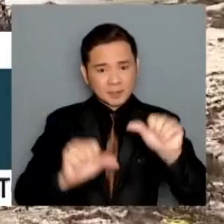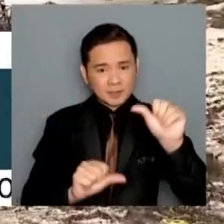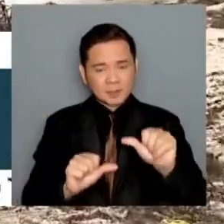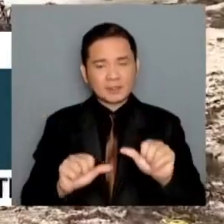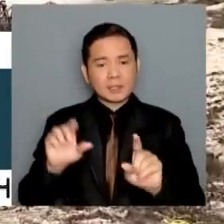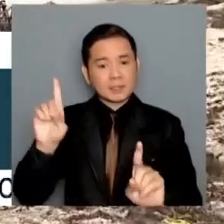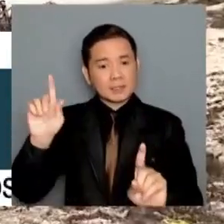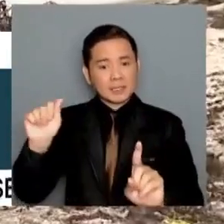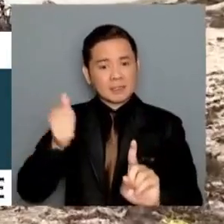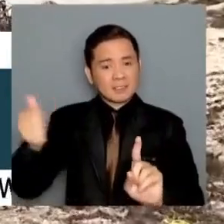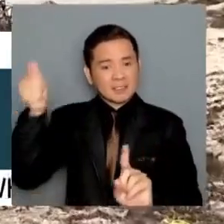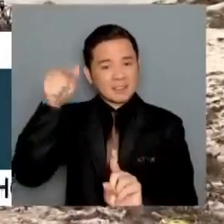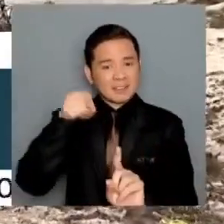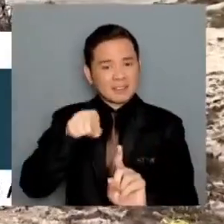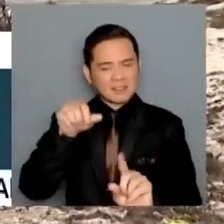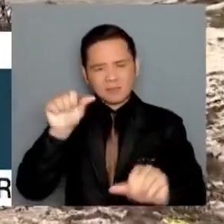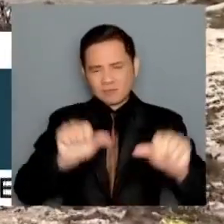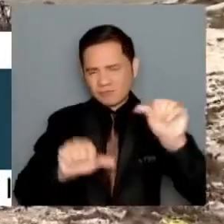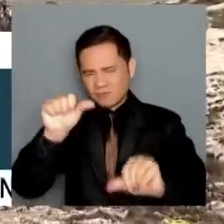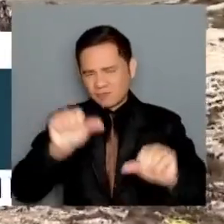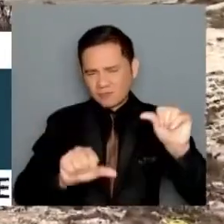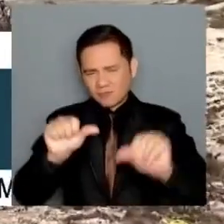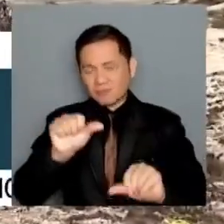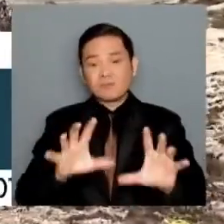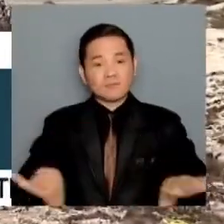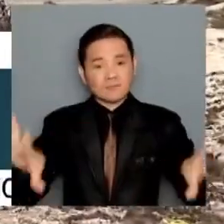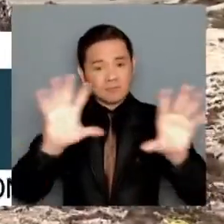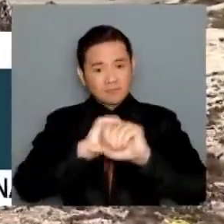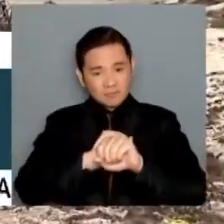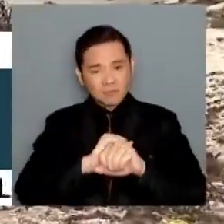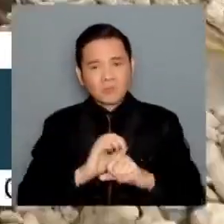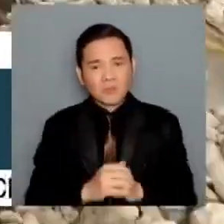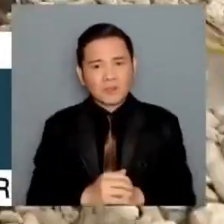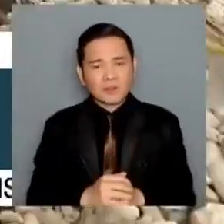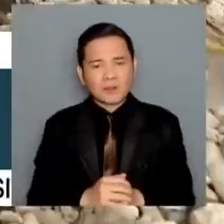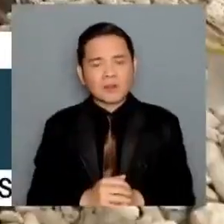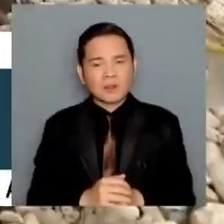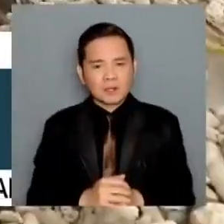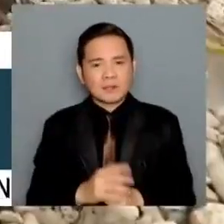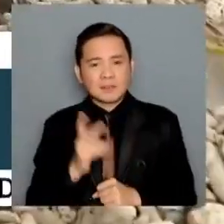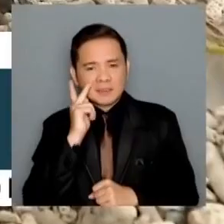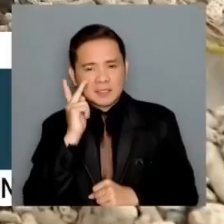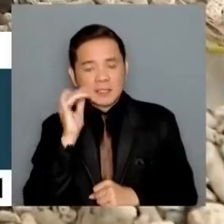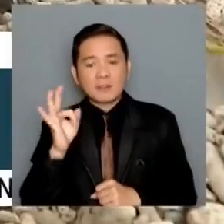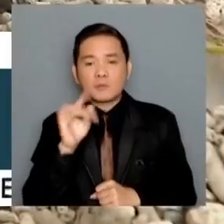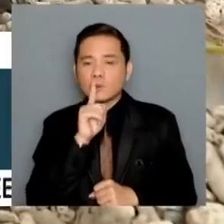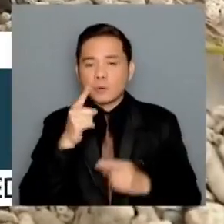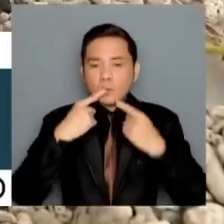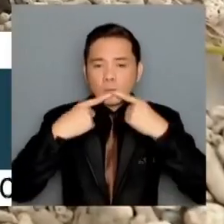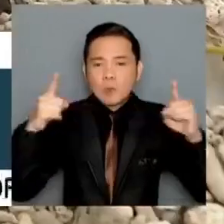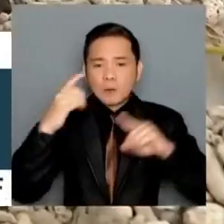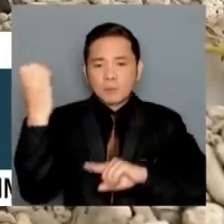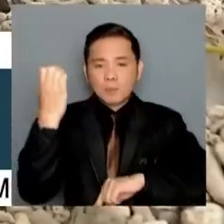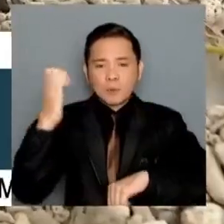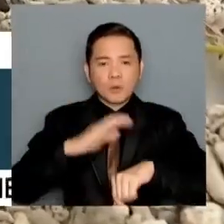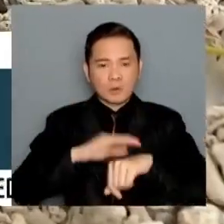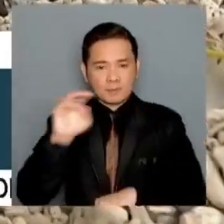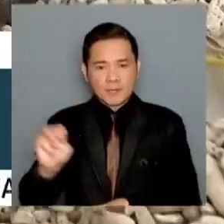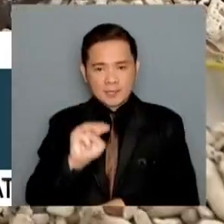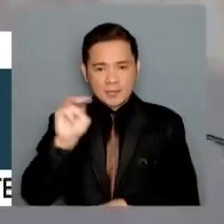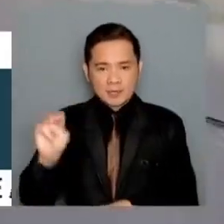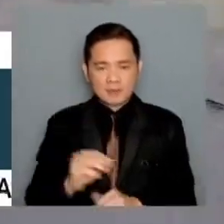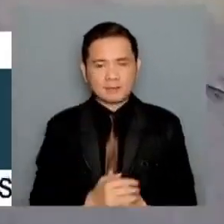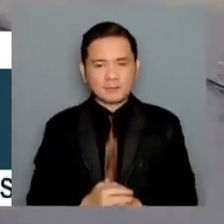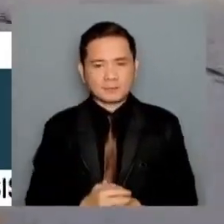of the extent of damage, to declare the province under state of calamity on Monday. Okay. And with the assurance